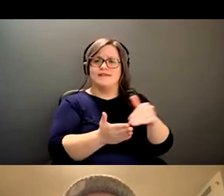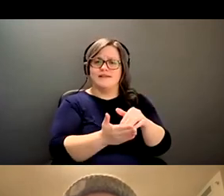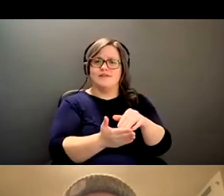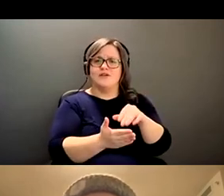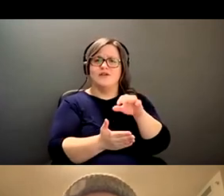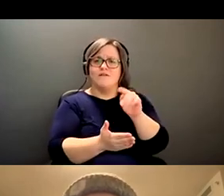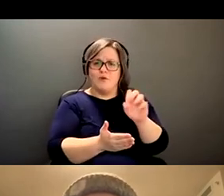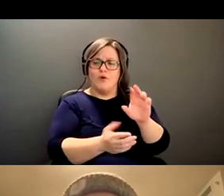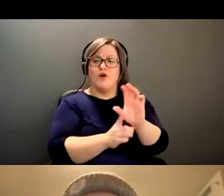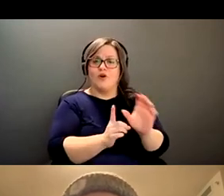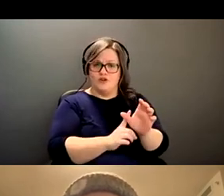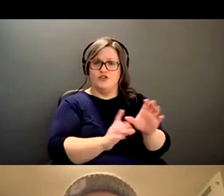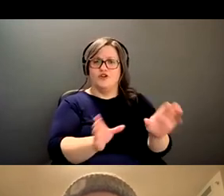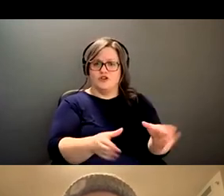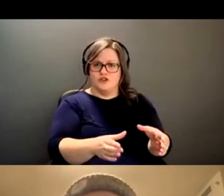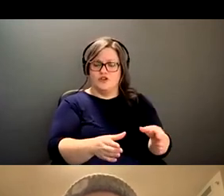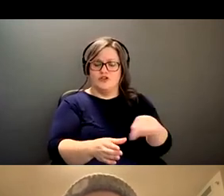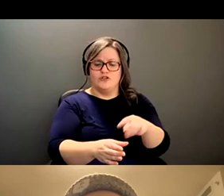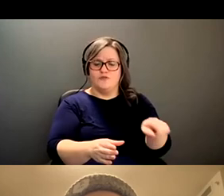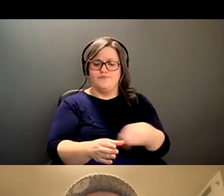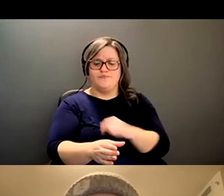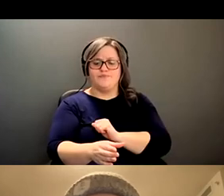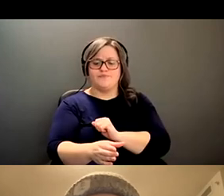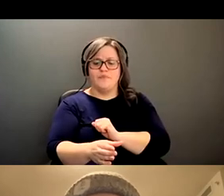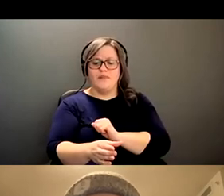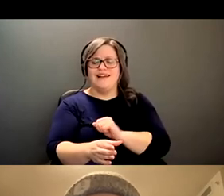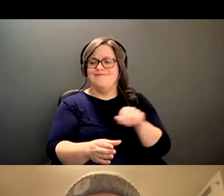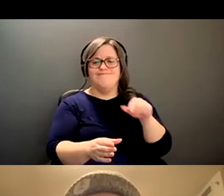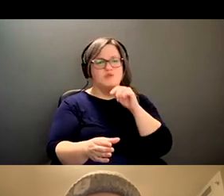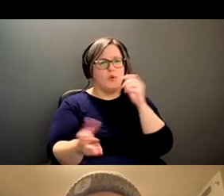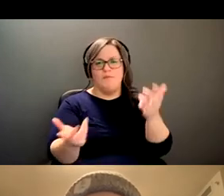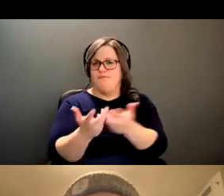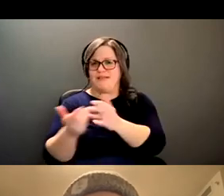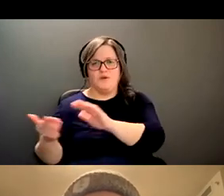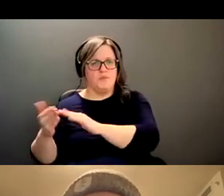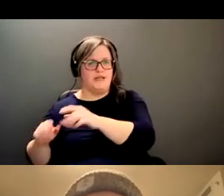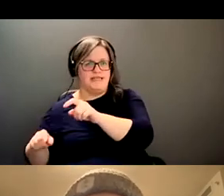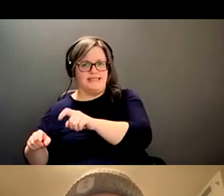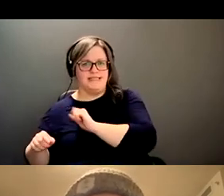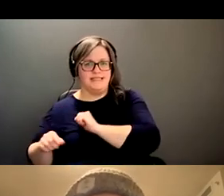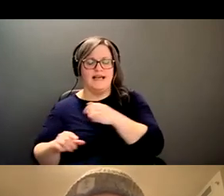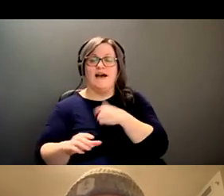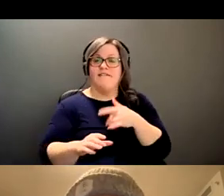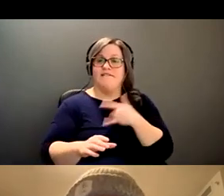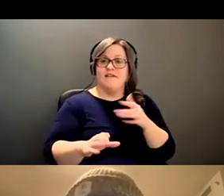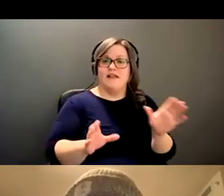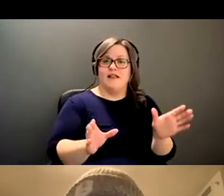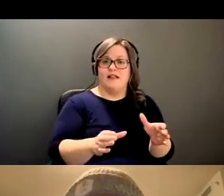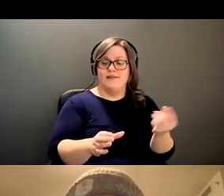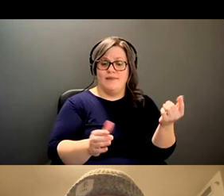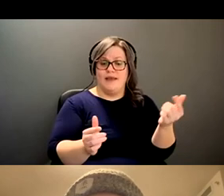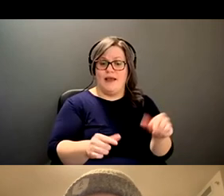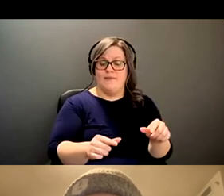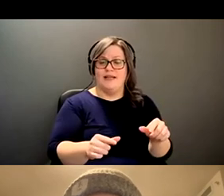the needs of the community are often not met, because when I feel like when something happens, there's so many